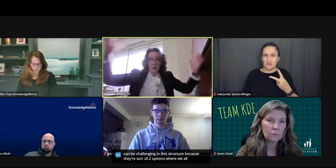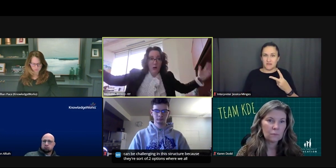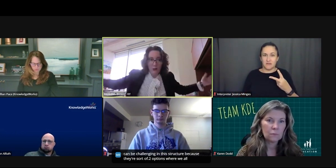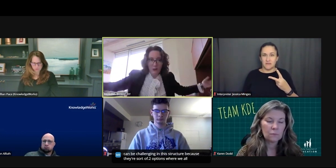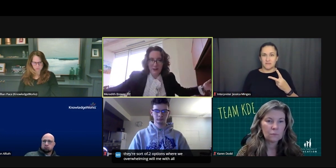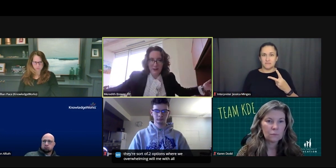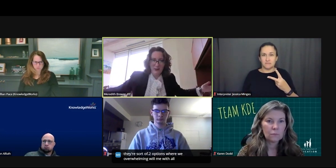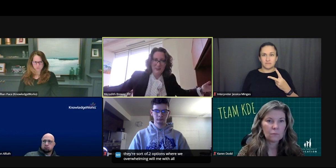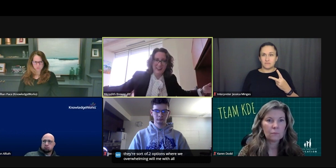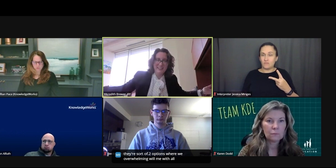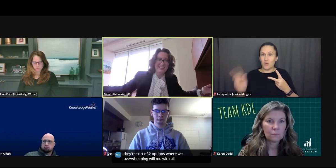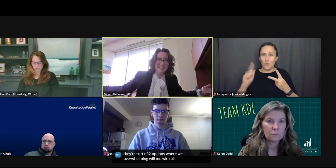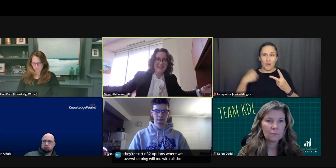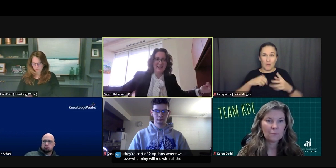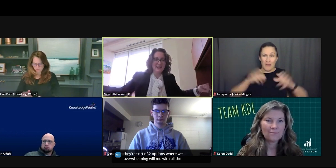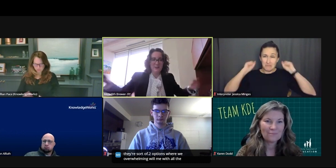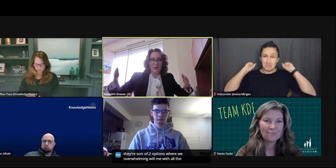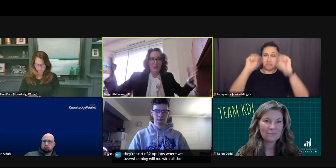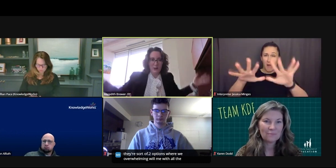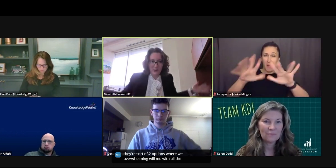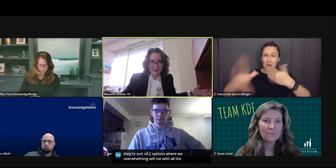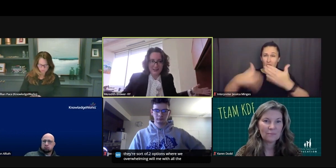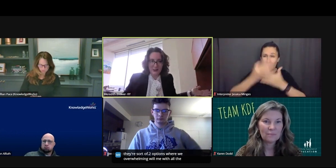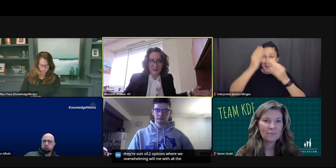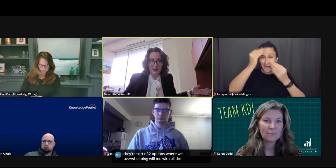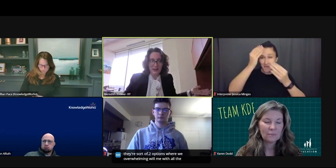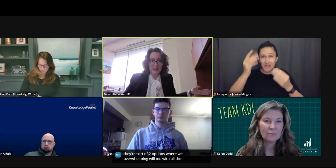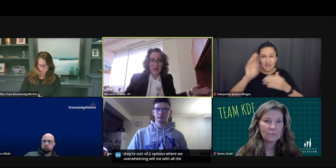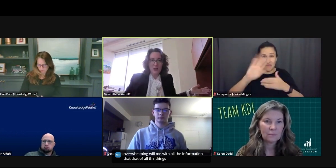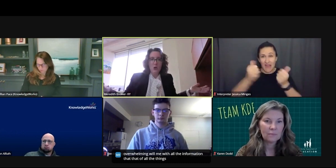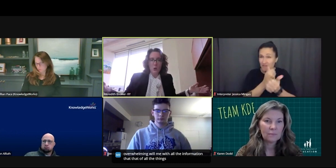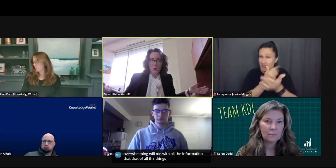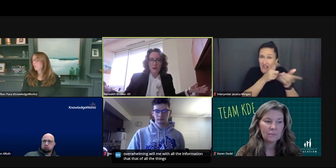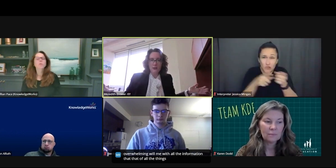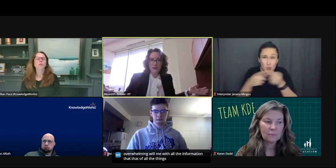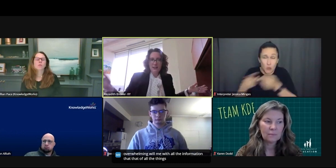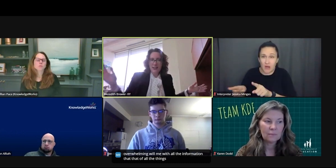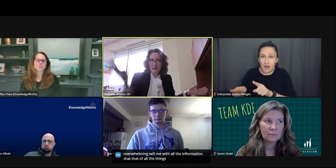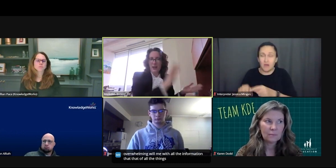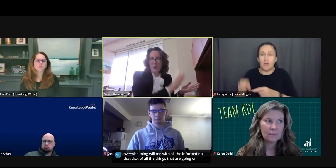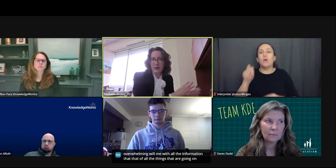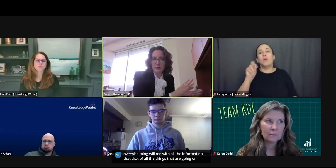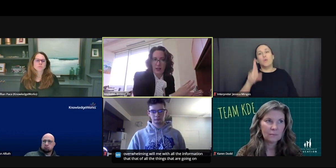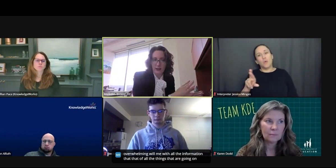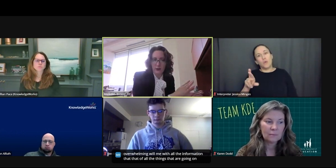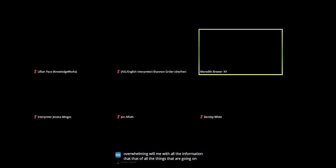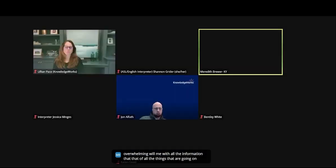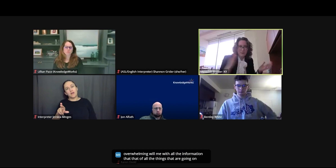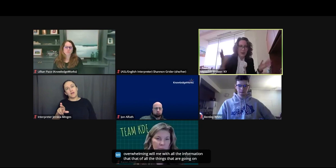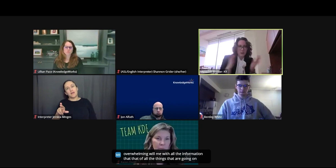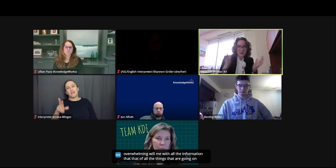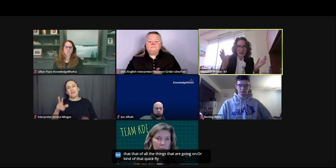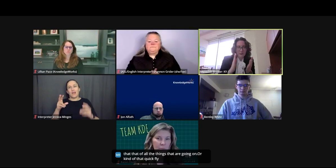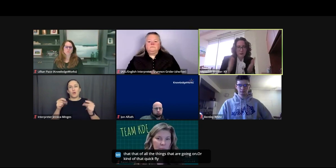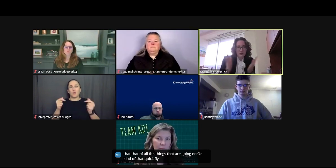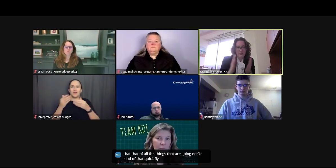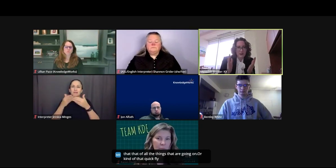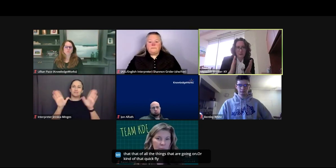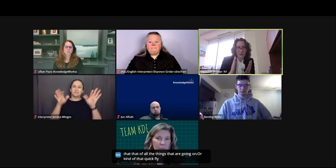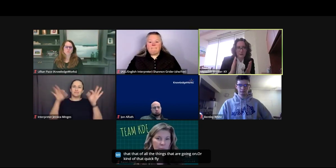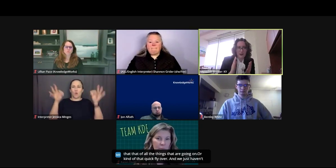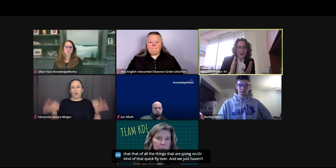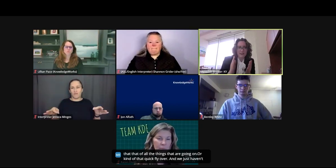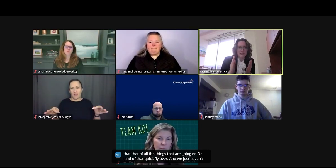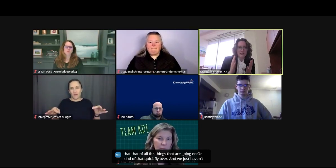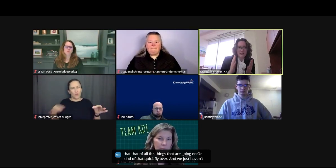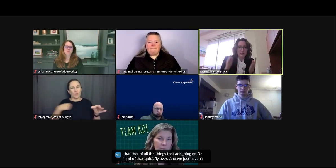overwhelm you with all the information that of all the things that are going on, or kind of that quick flyover. And we just haven't really been